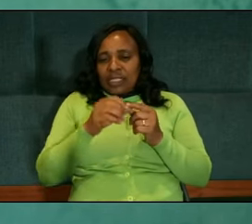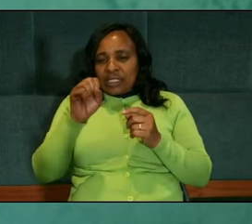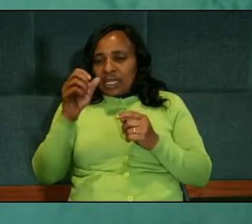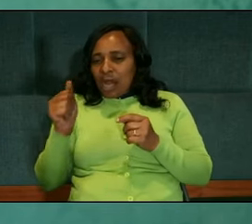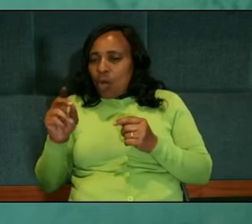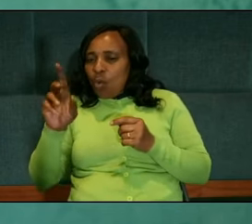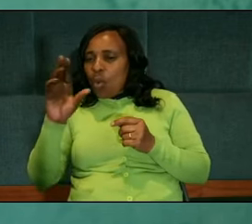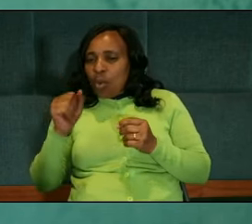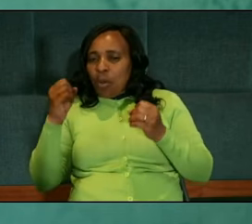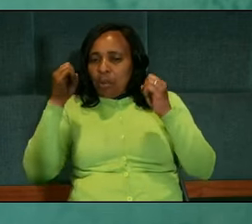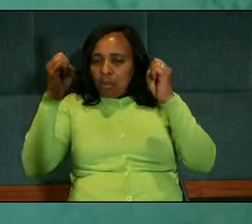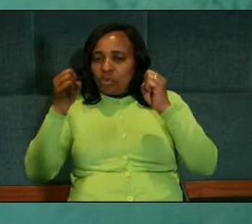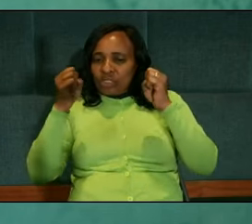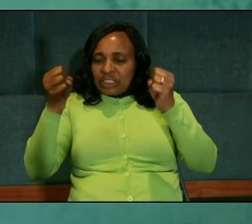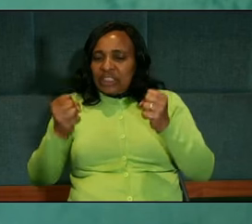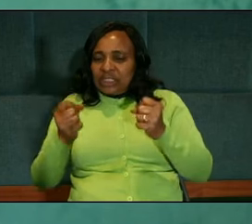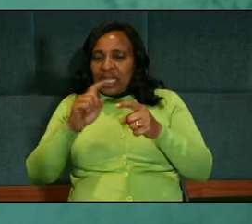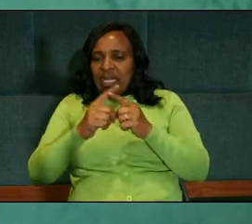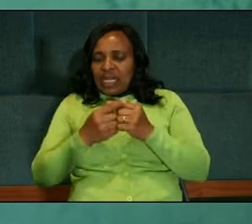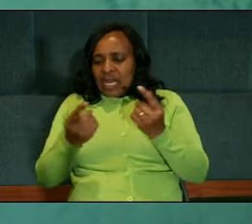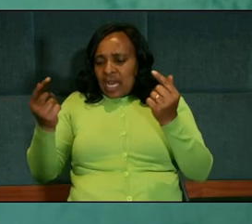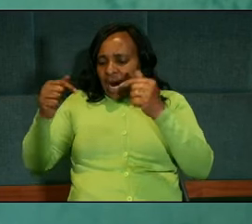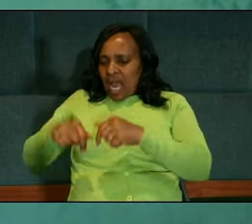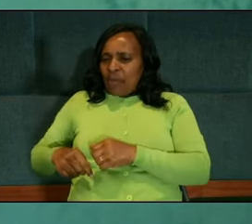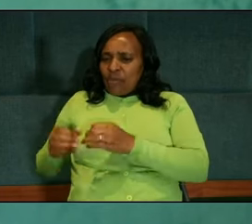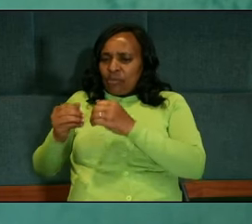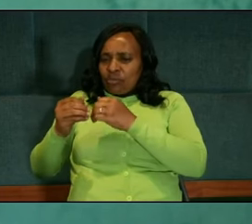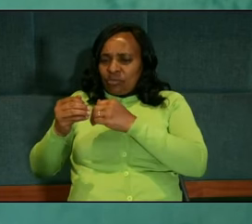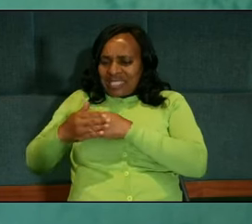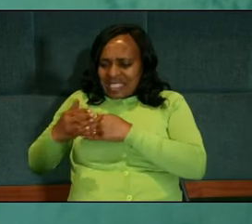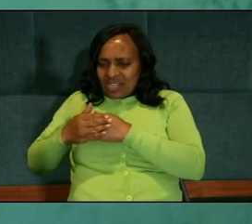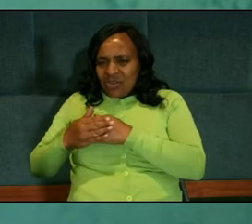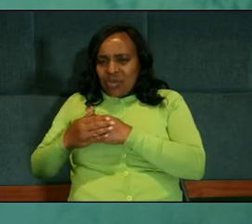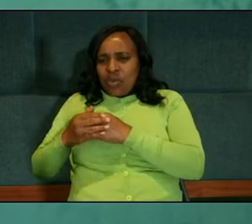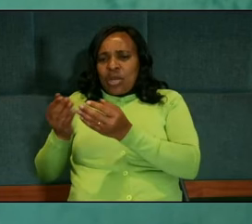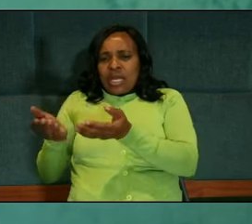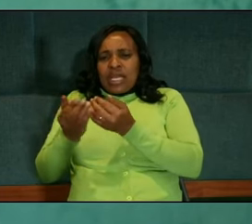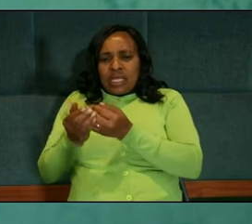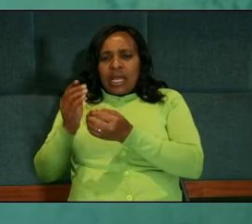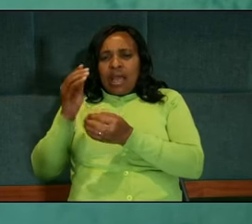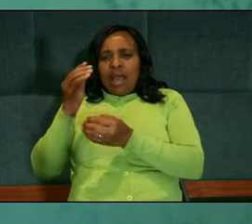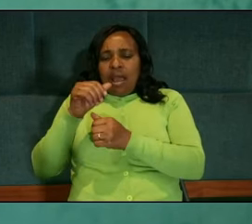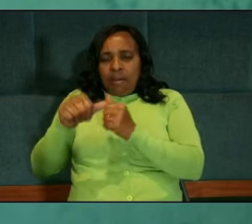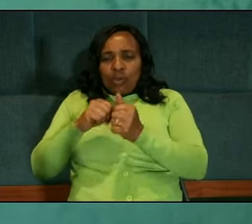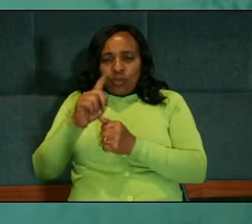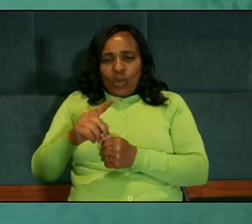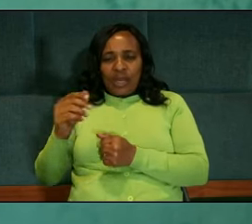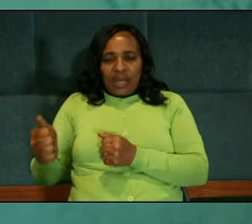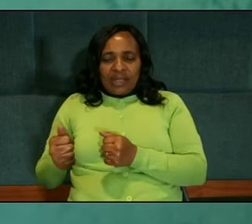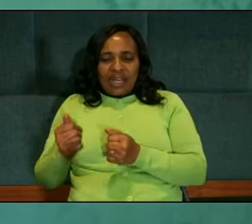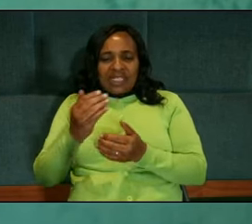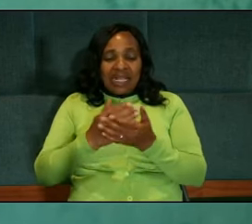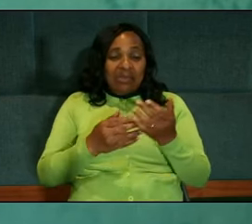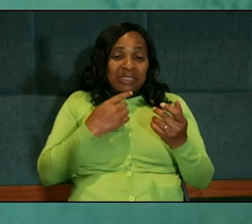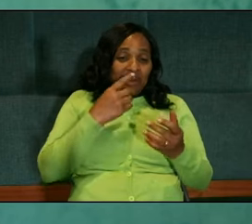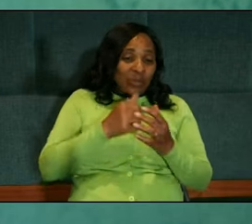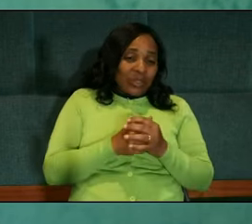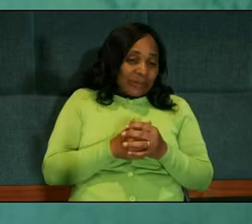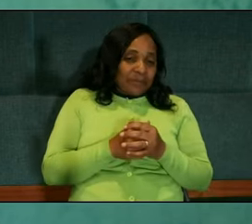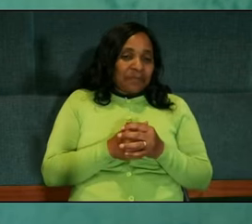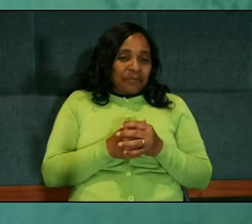And Jonathan and David became very close friends, and he says that they made a vow to each other. And some might even say it